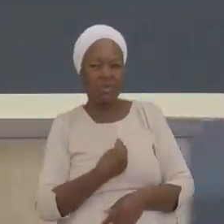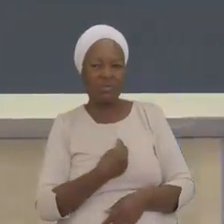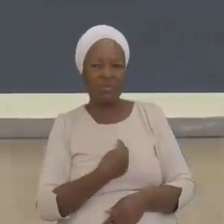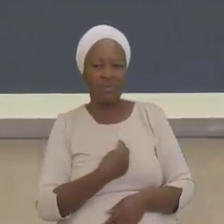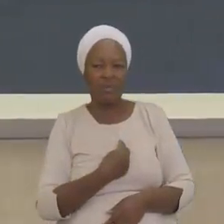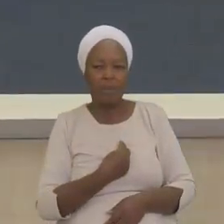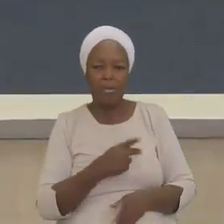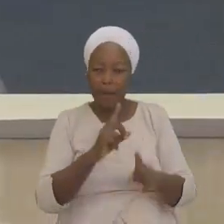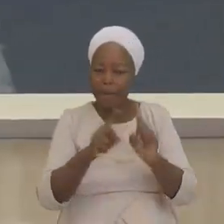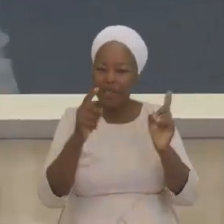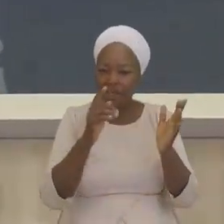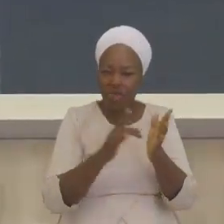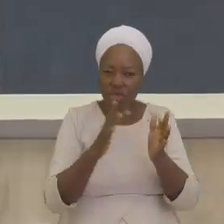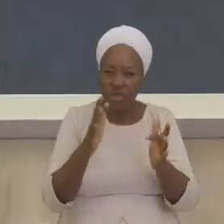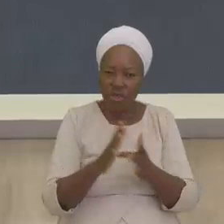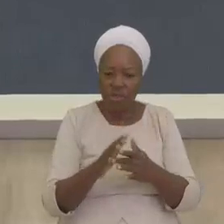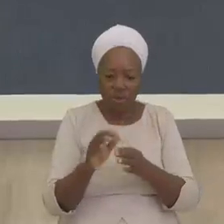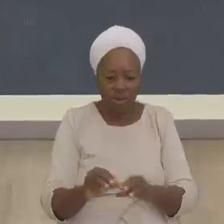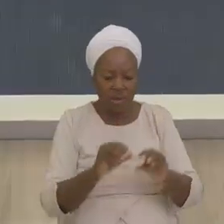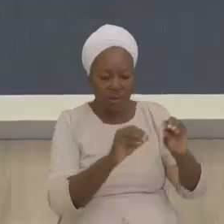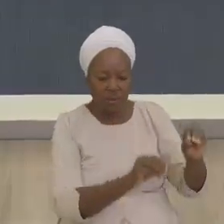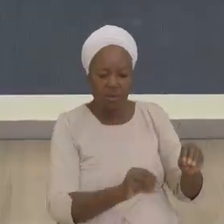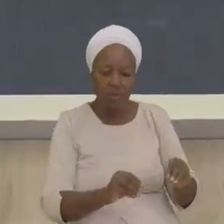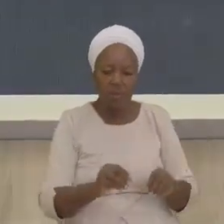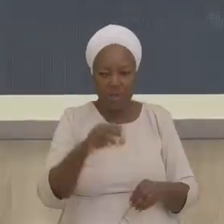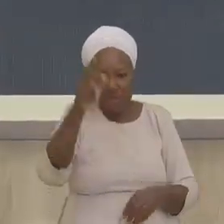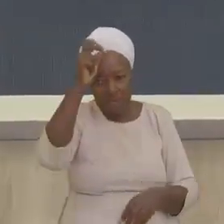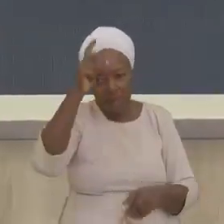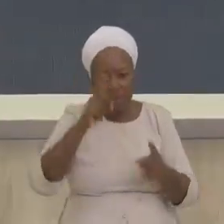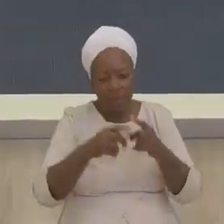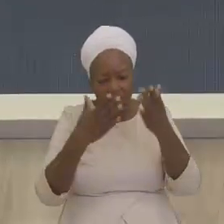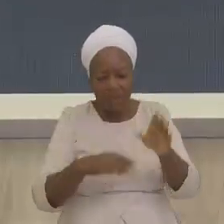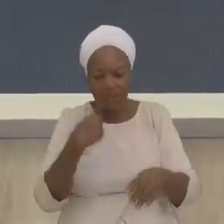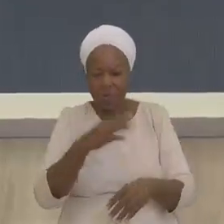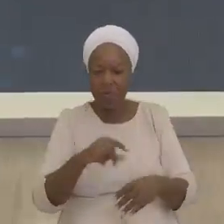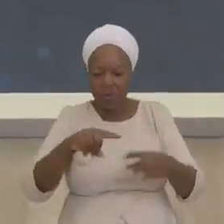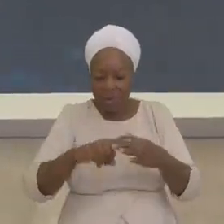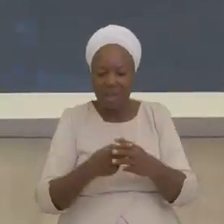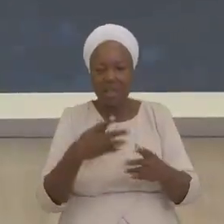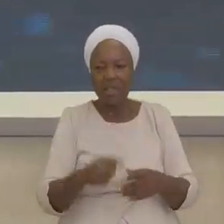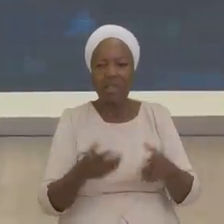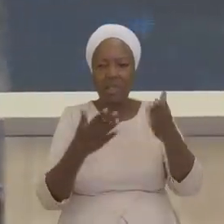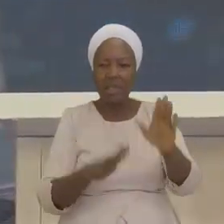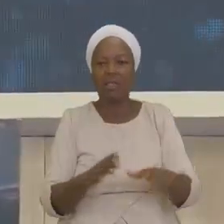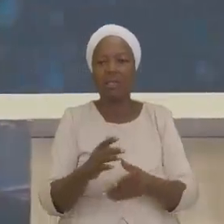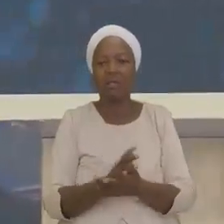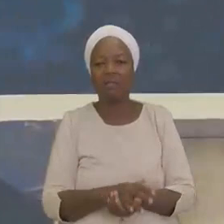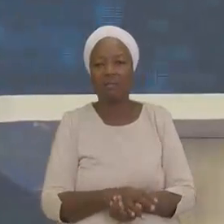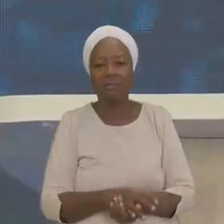But Jesus put him to death, who was the originator of death.